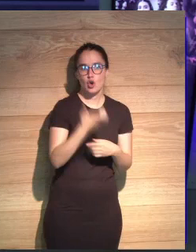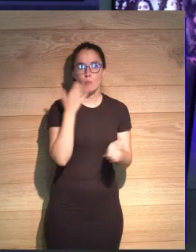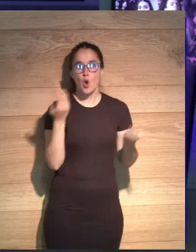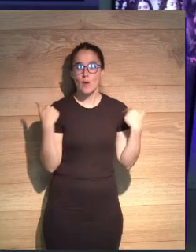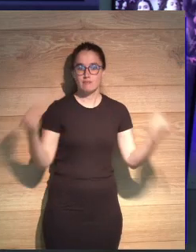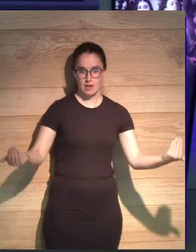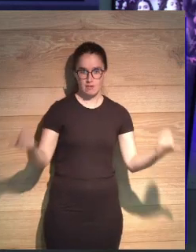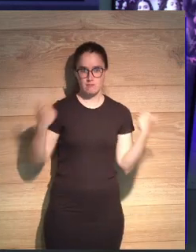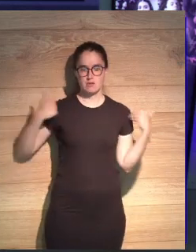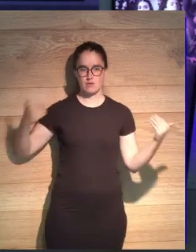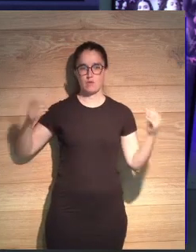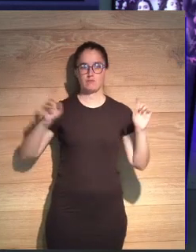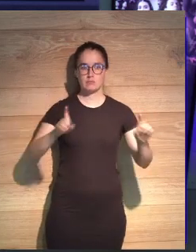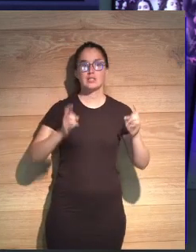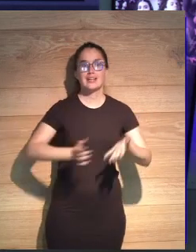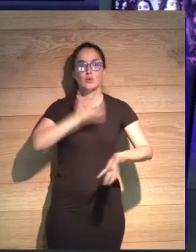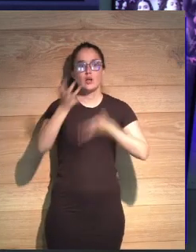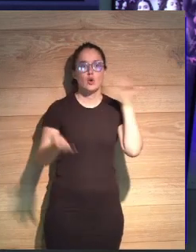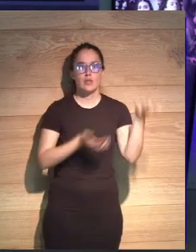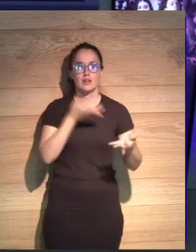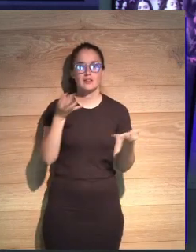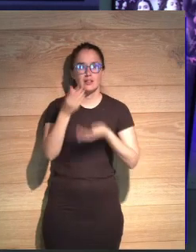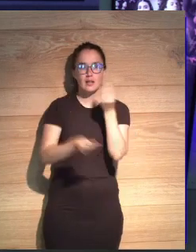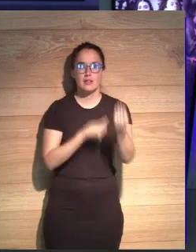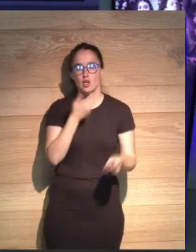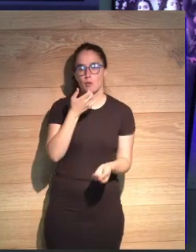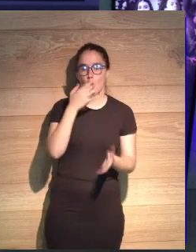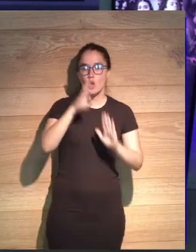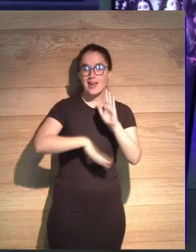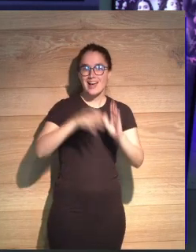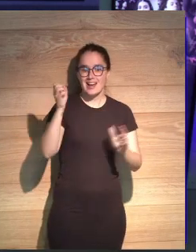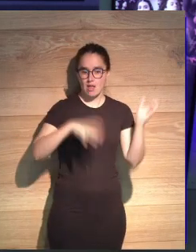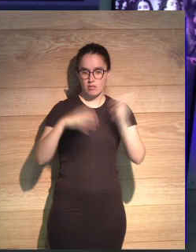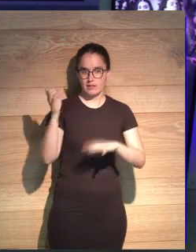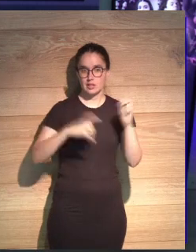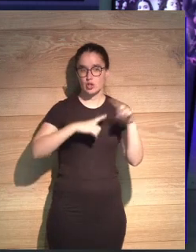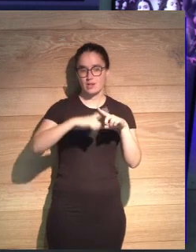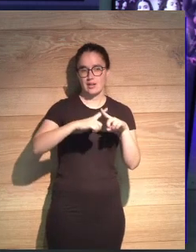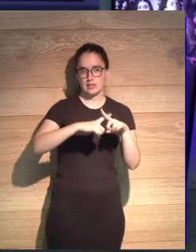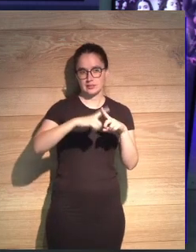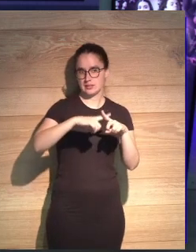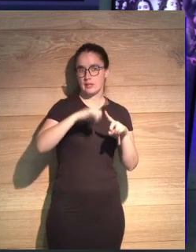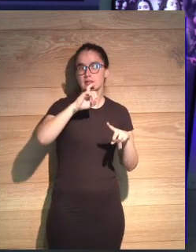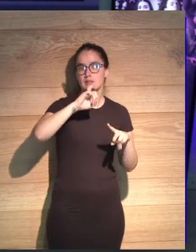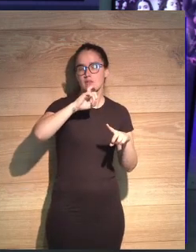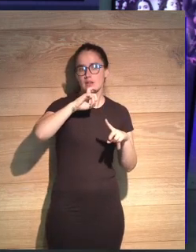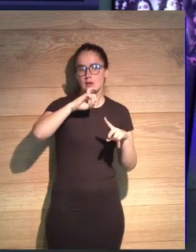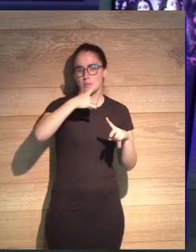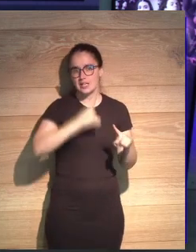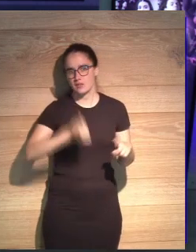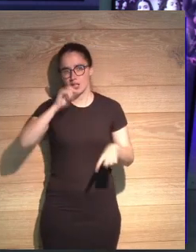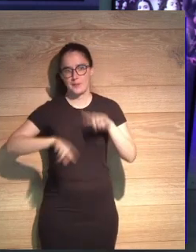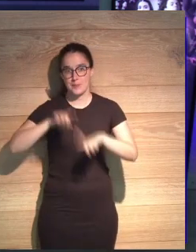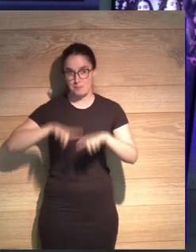be stimulated with daily life activities. There's a training in a kitchen where they have to